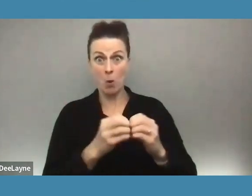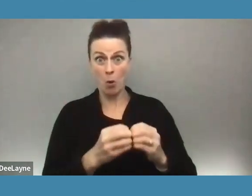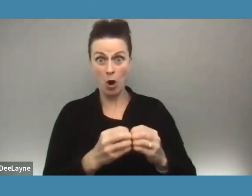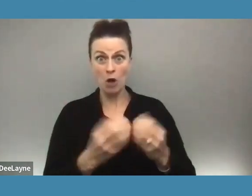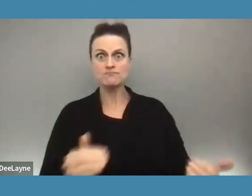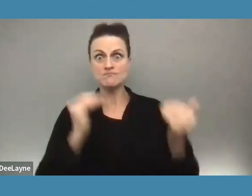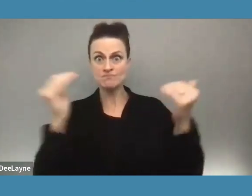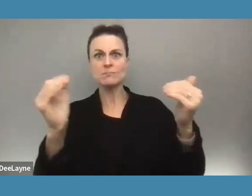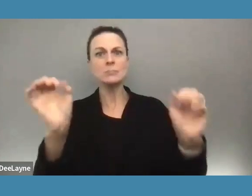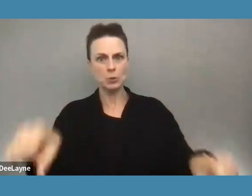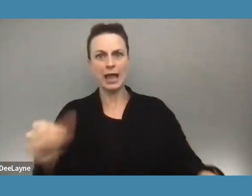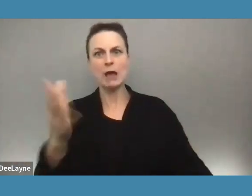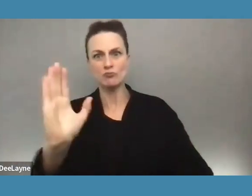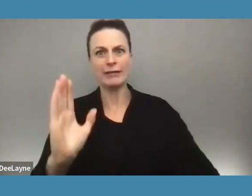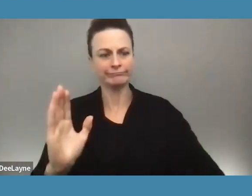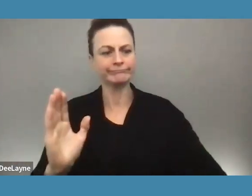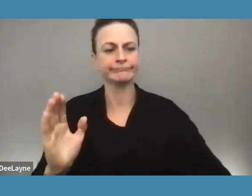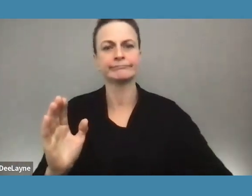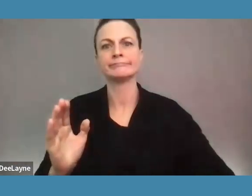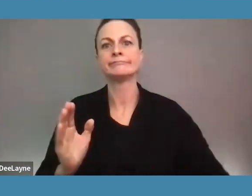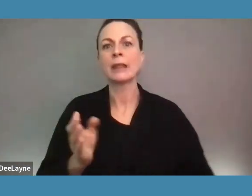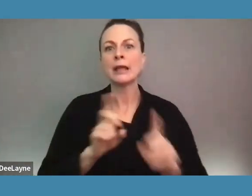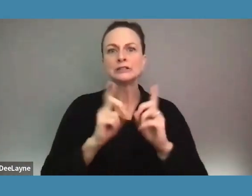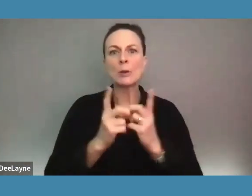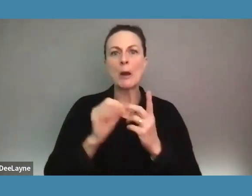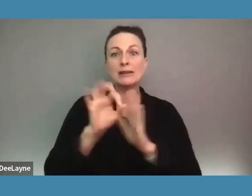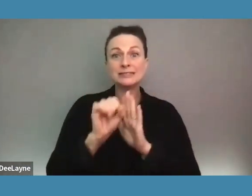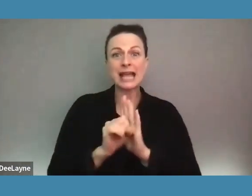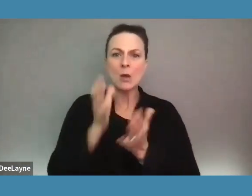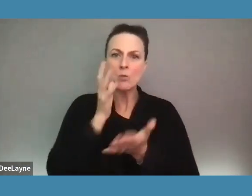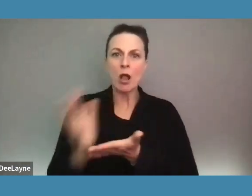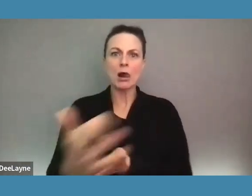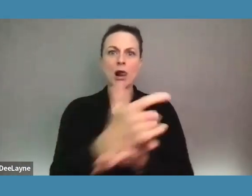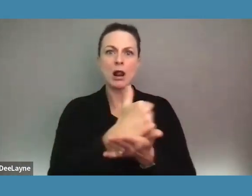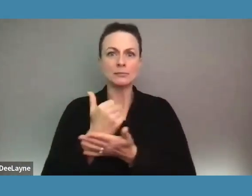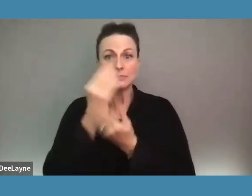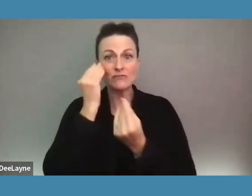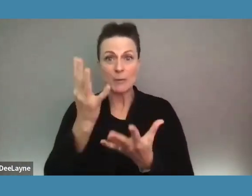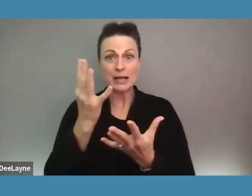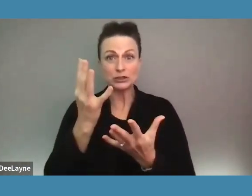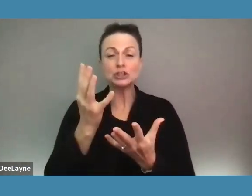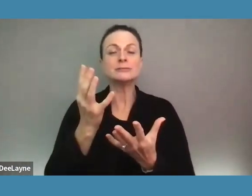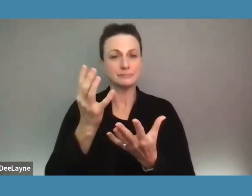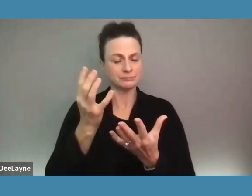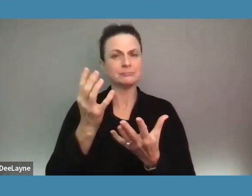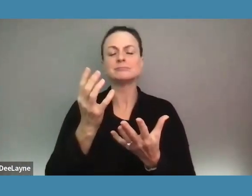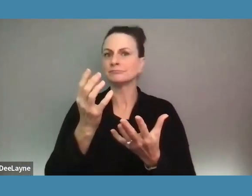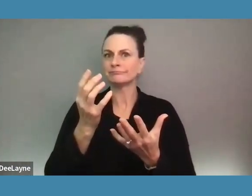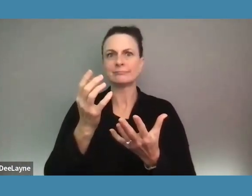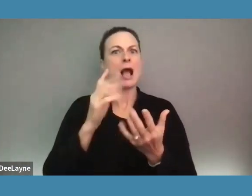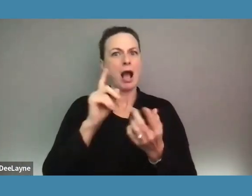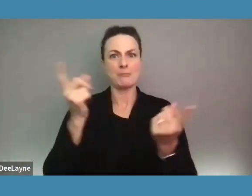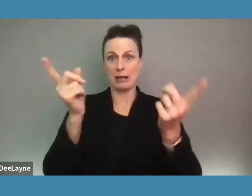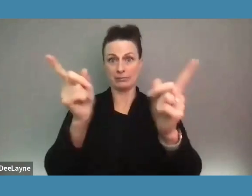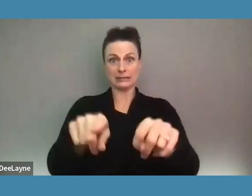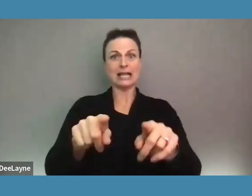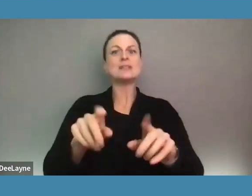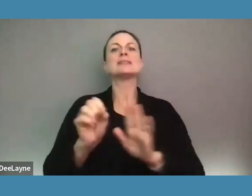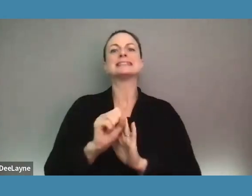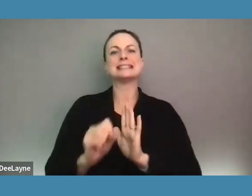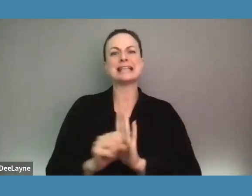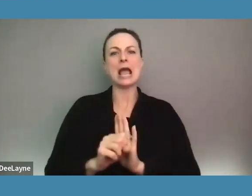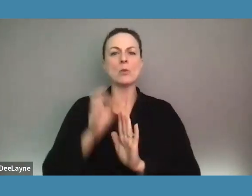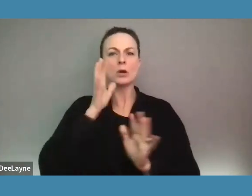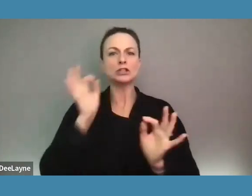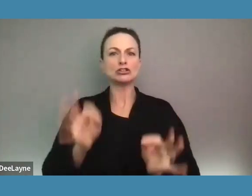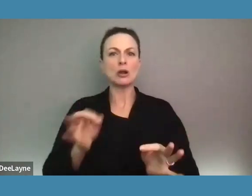that. The Department of State will gather information from everyone about the incident, and once they get all the information, the state will determine if there was